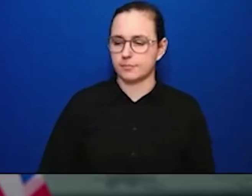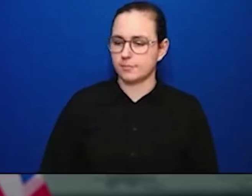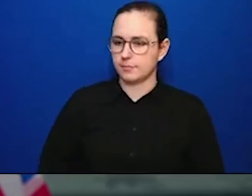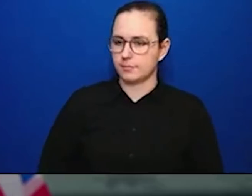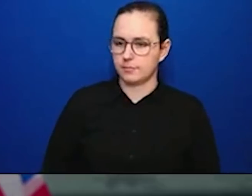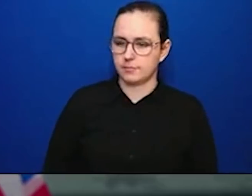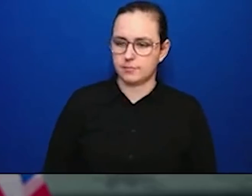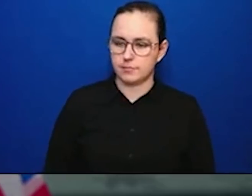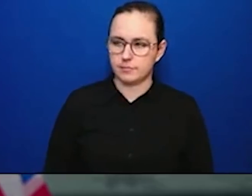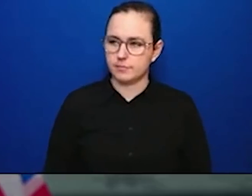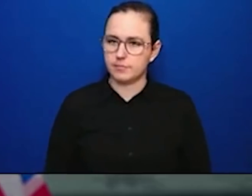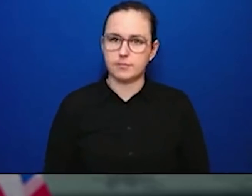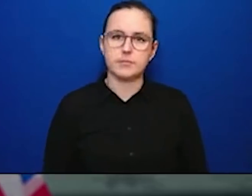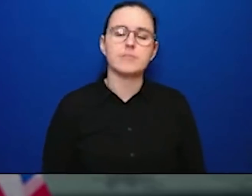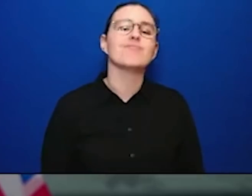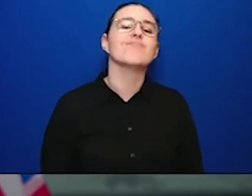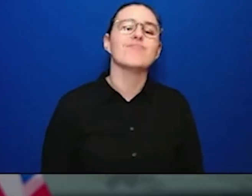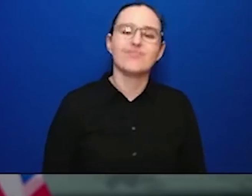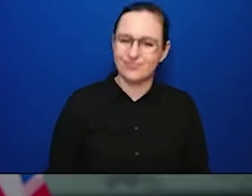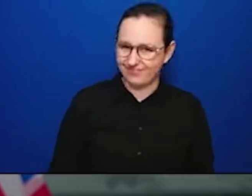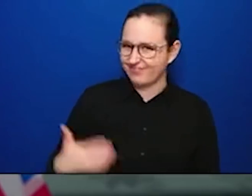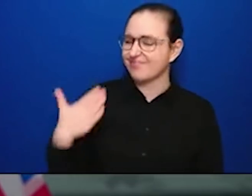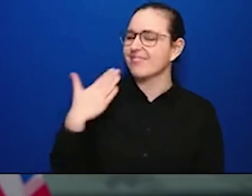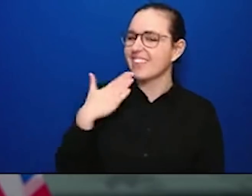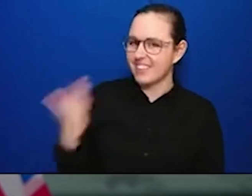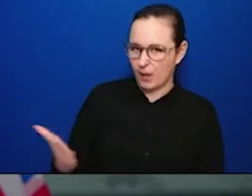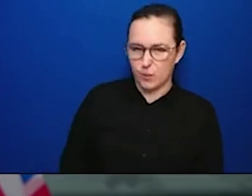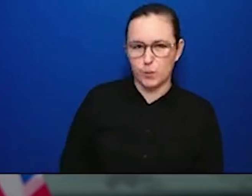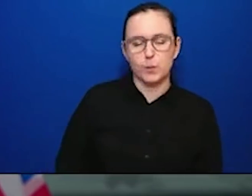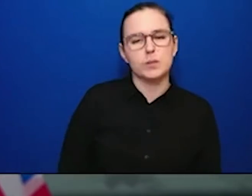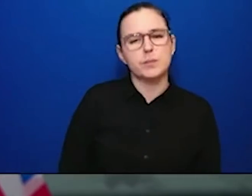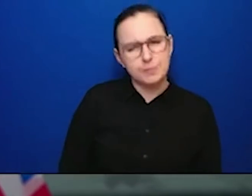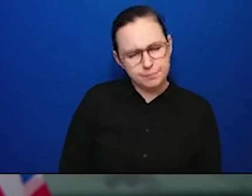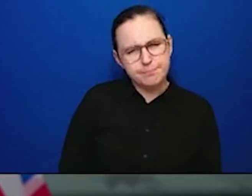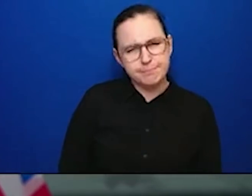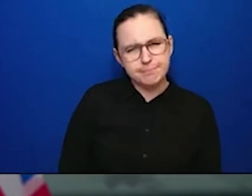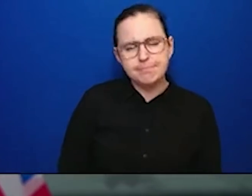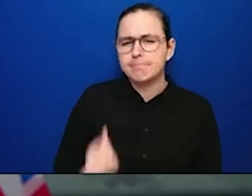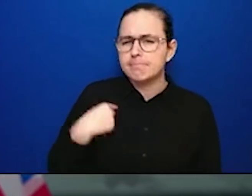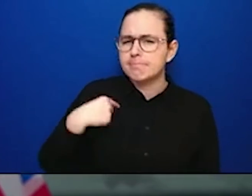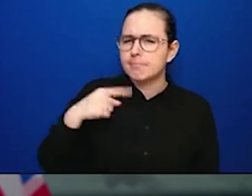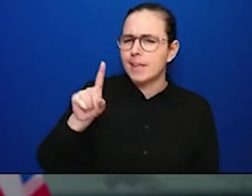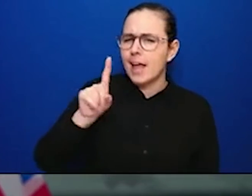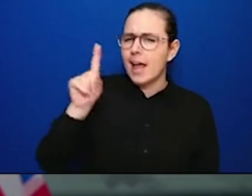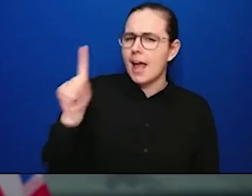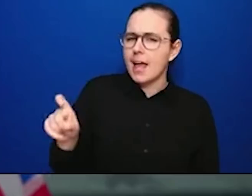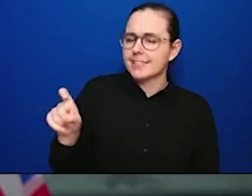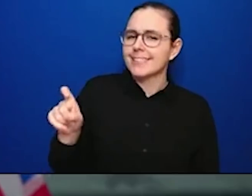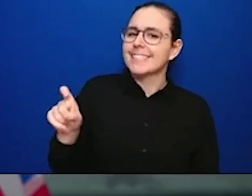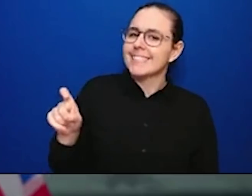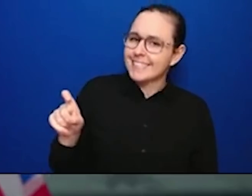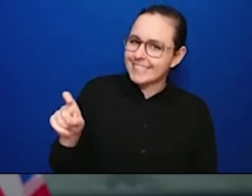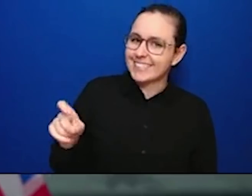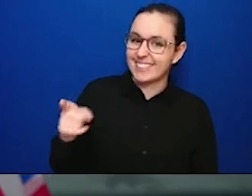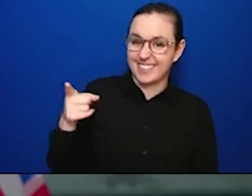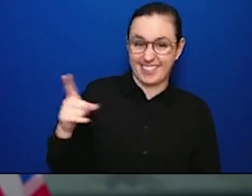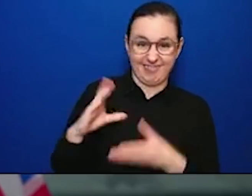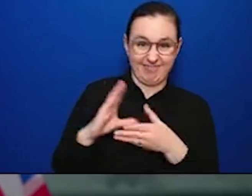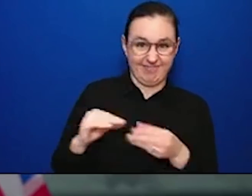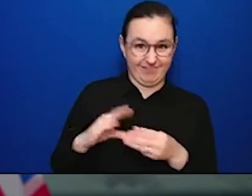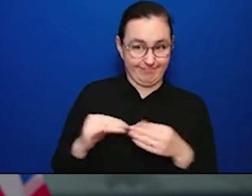Hi, Dr. Henry. Thanks for taking my question. With your concerns about businesses keeping their doors open, do you